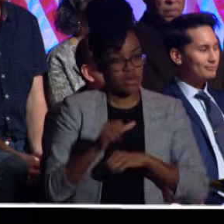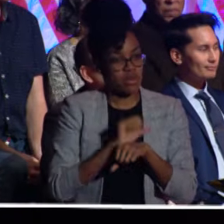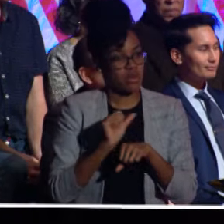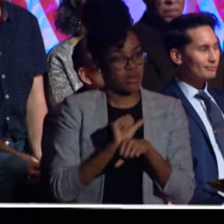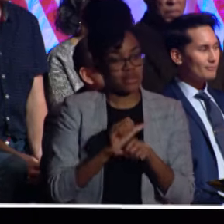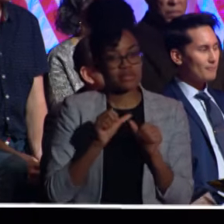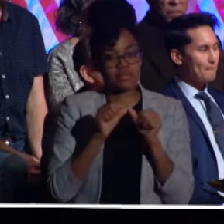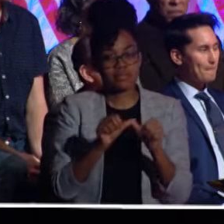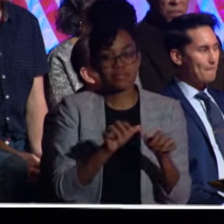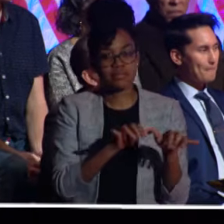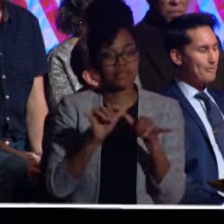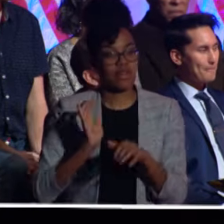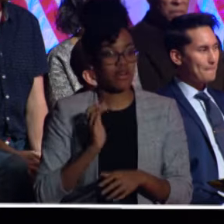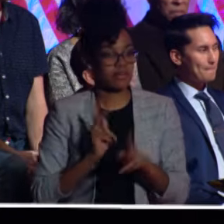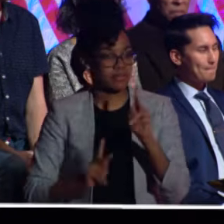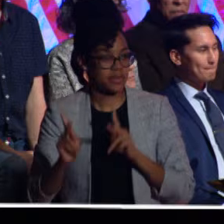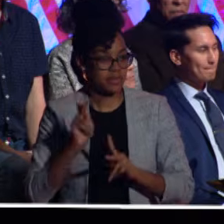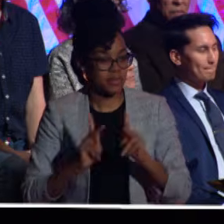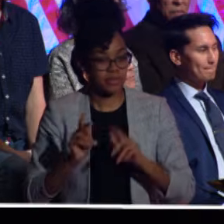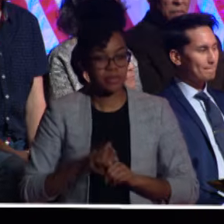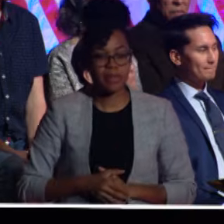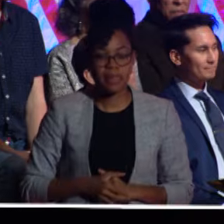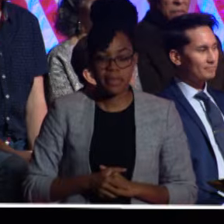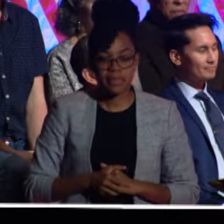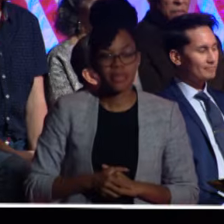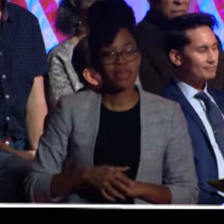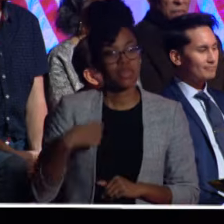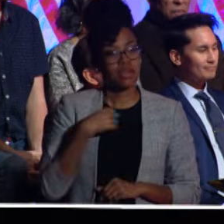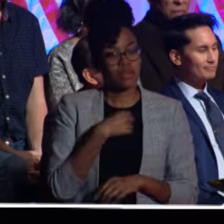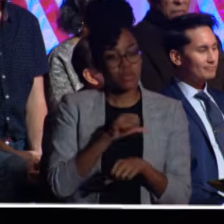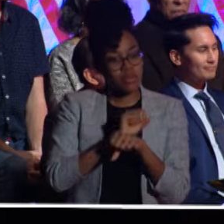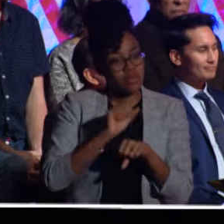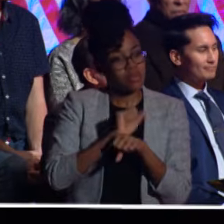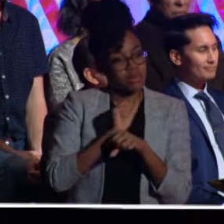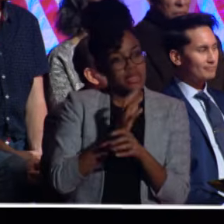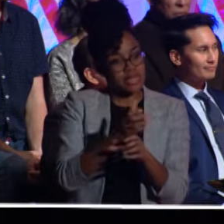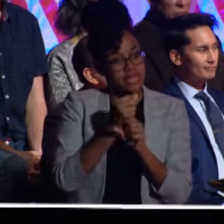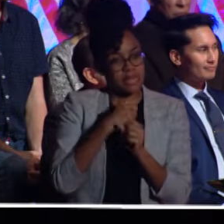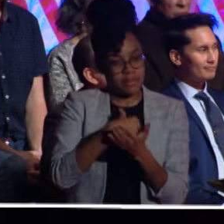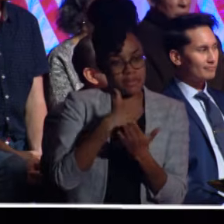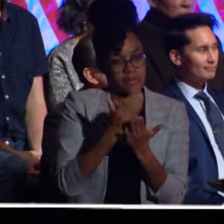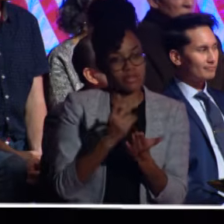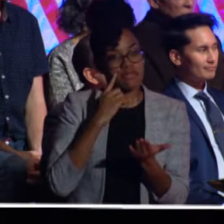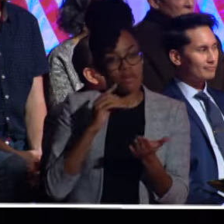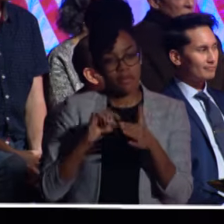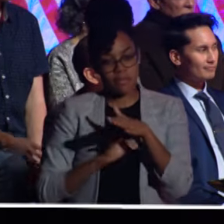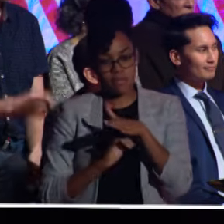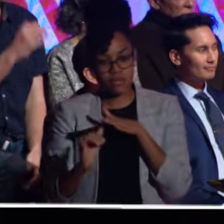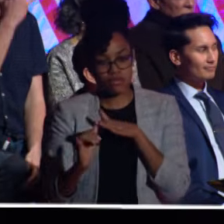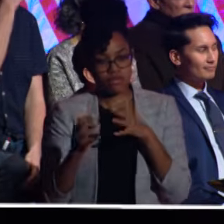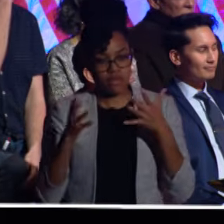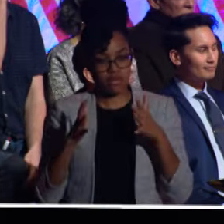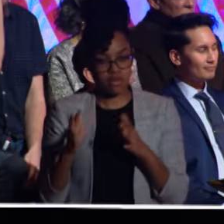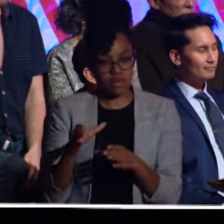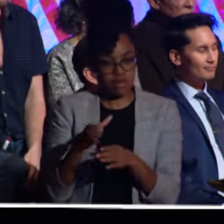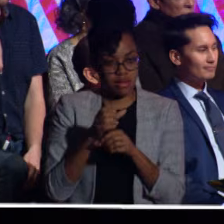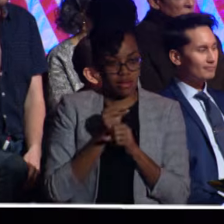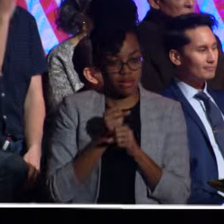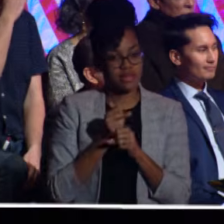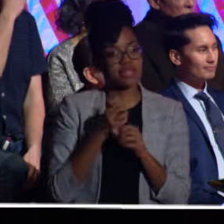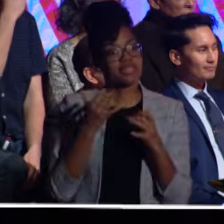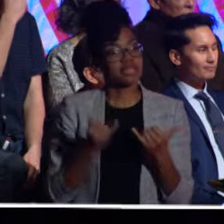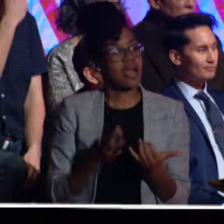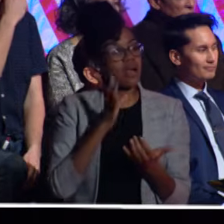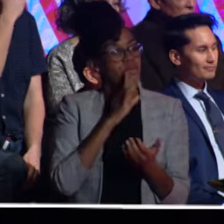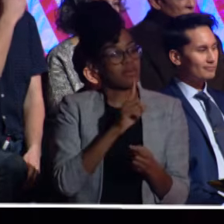the region in getting dedicated funding for Metro. And in the coming budget, we will double down on our commitment to